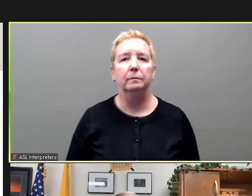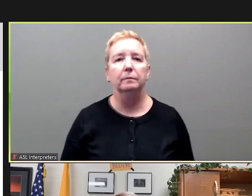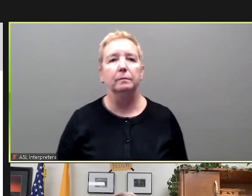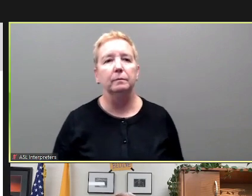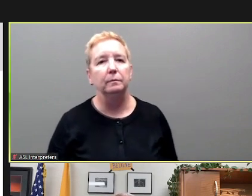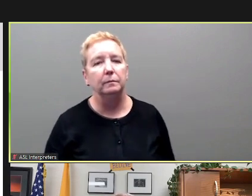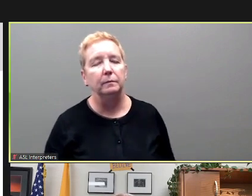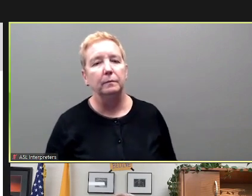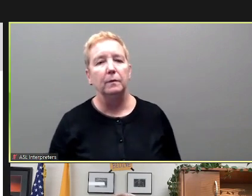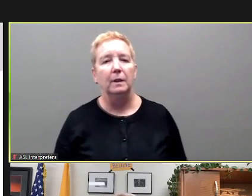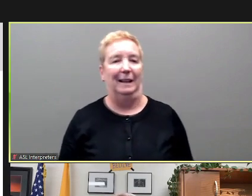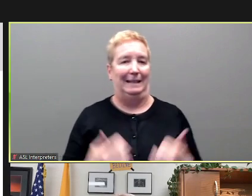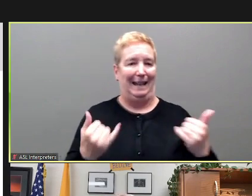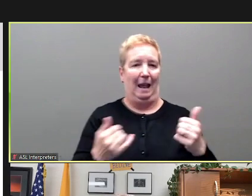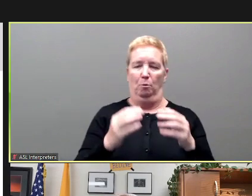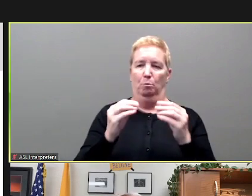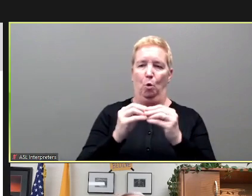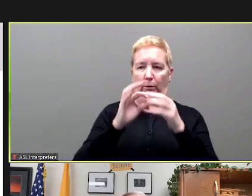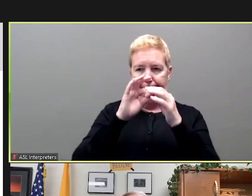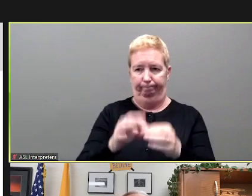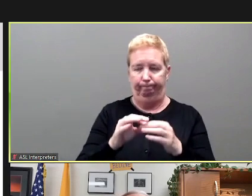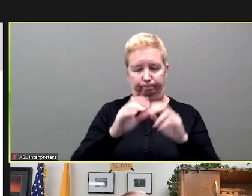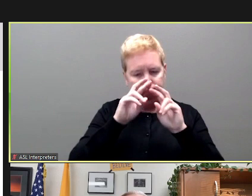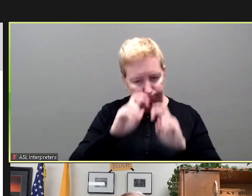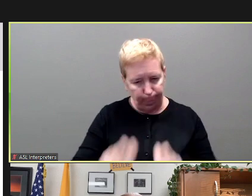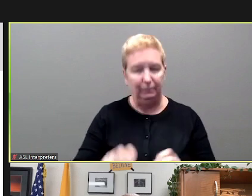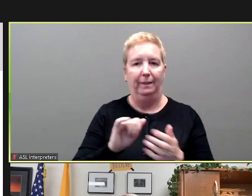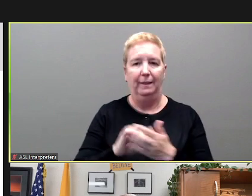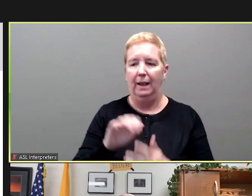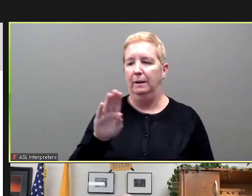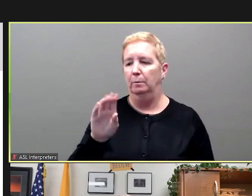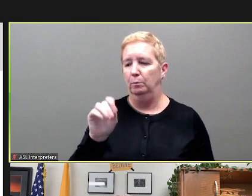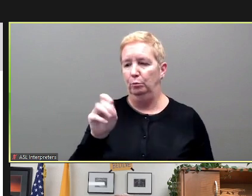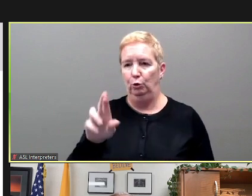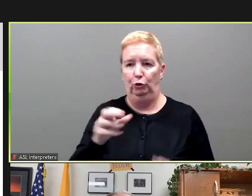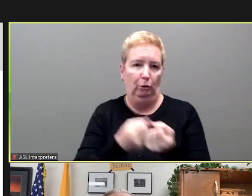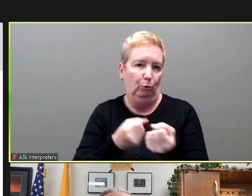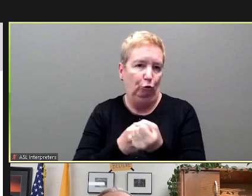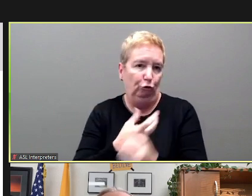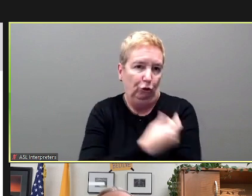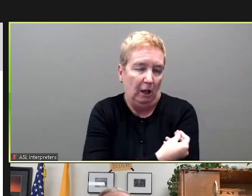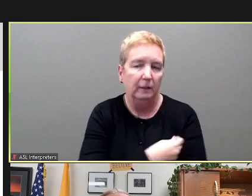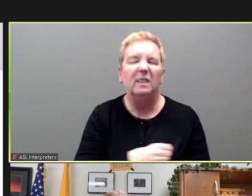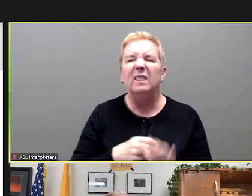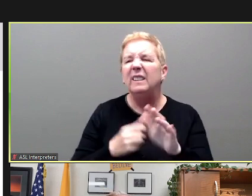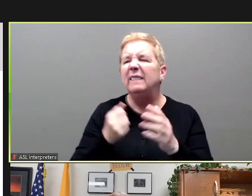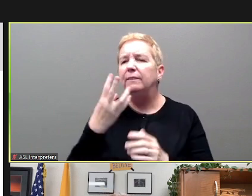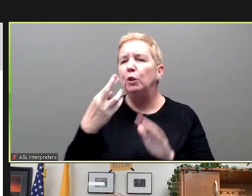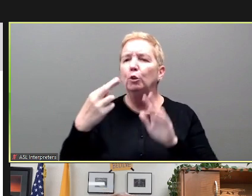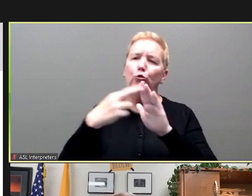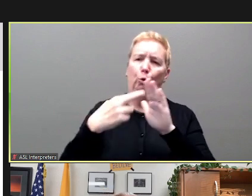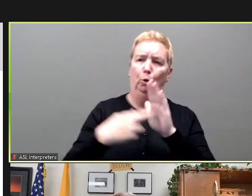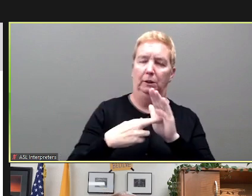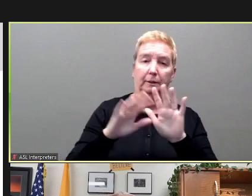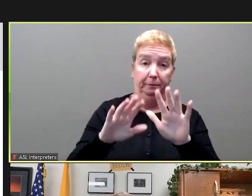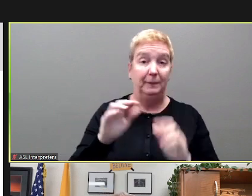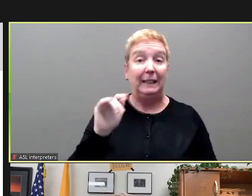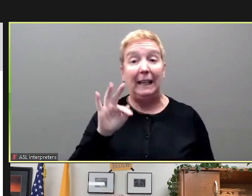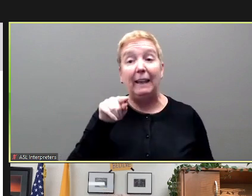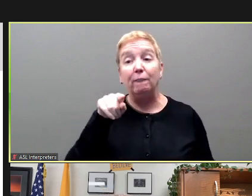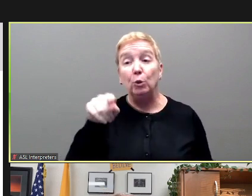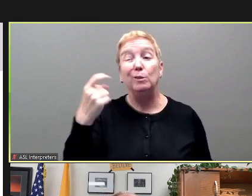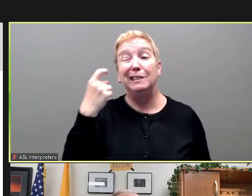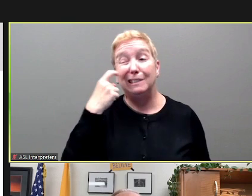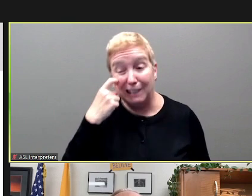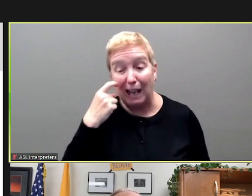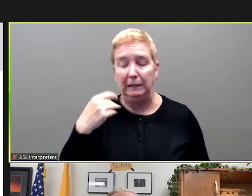is just a little bit more on the booster. I already mentioned most of this. Couple little rules. If you just got a booster